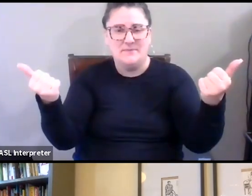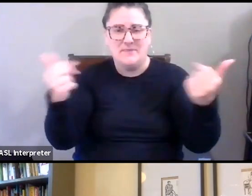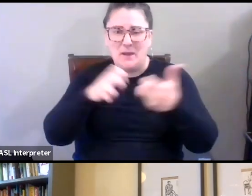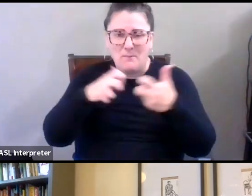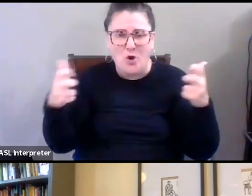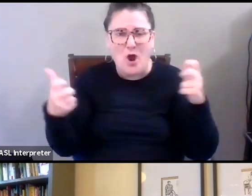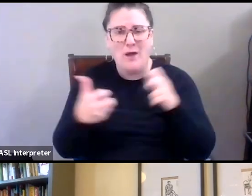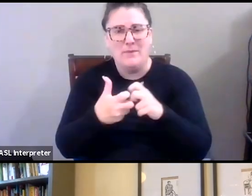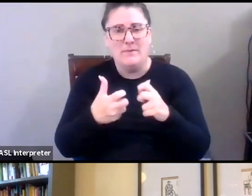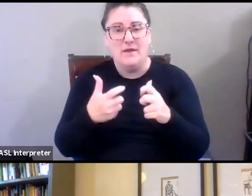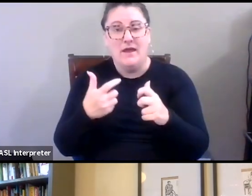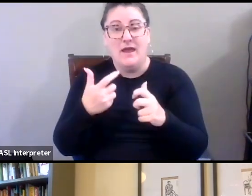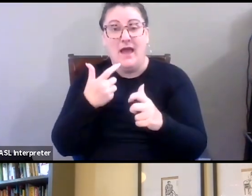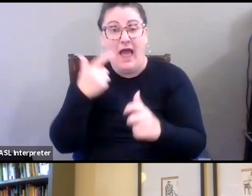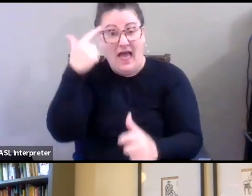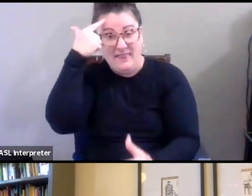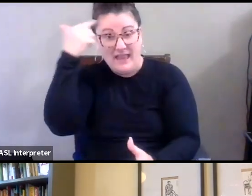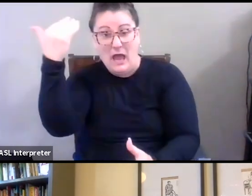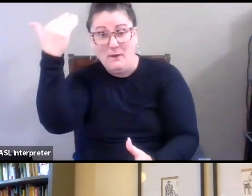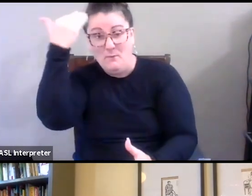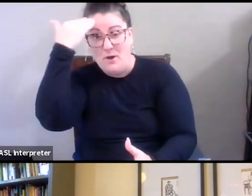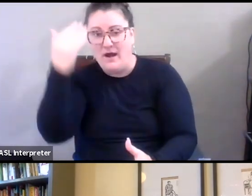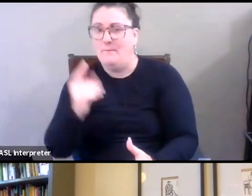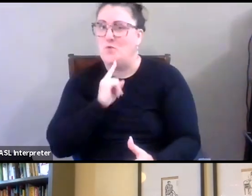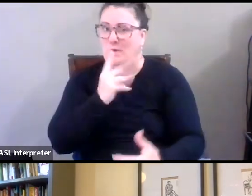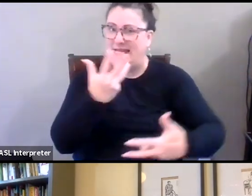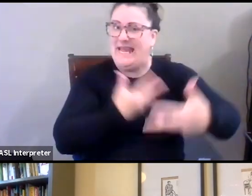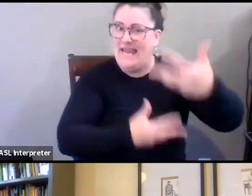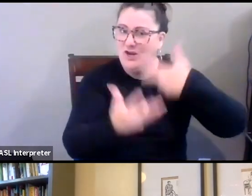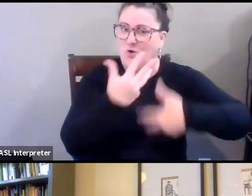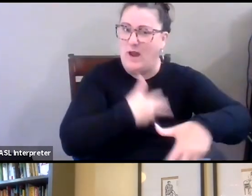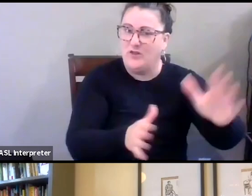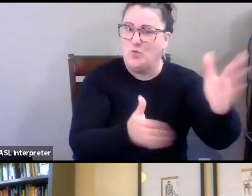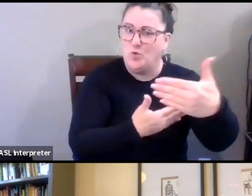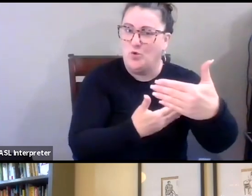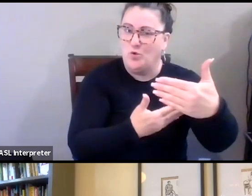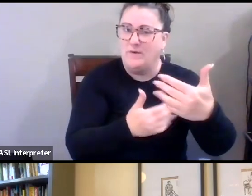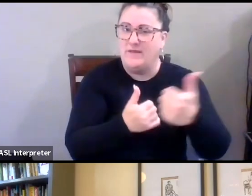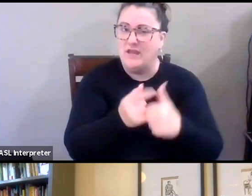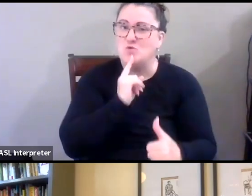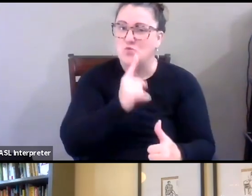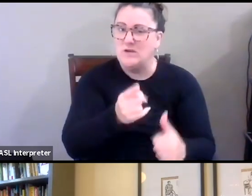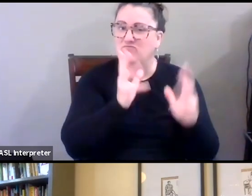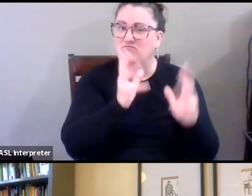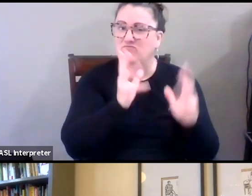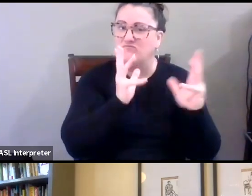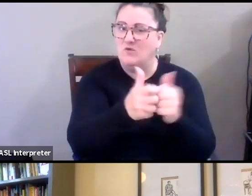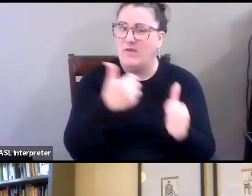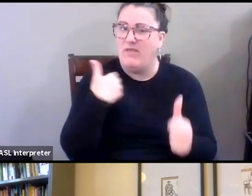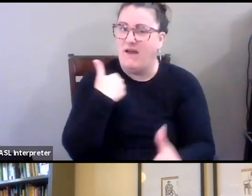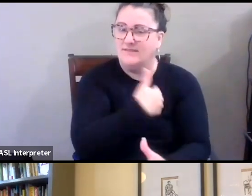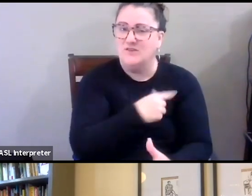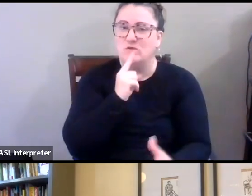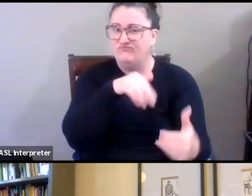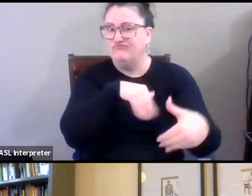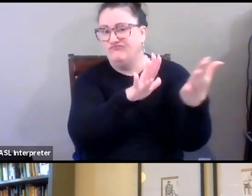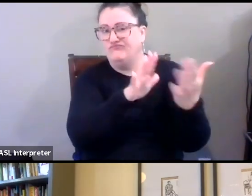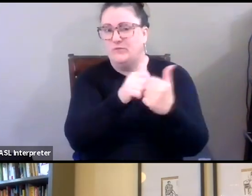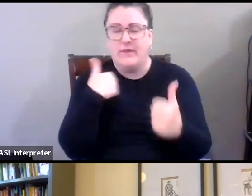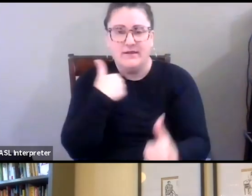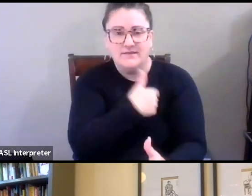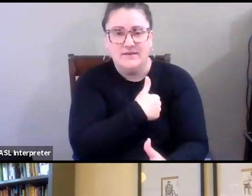they're aware of and mm-hmm. how they actually interact in rooms. Right, and how they actually talk to us in rooms and how they actually, I feel like